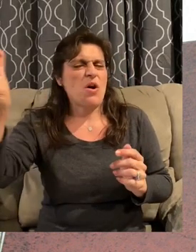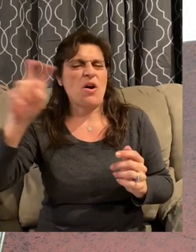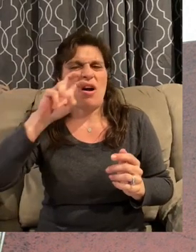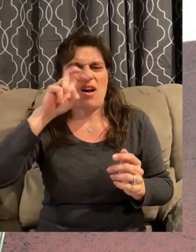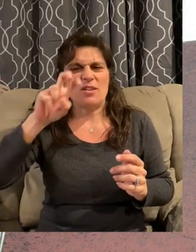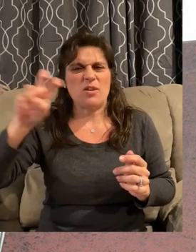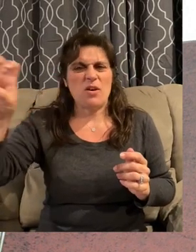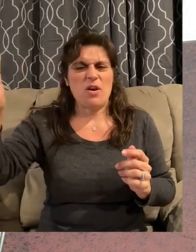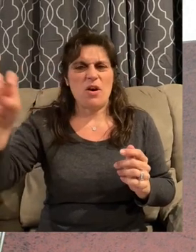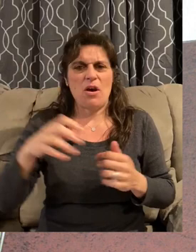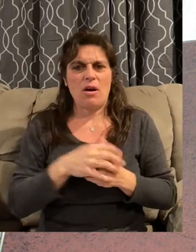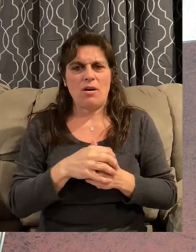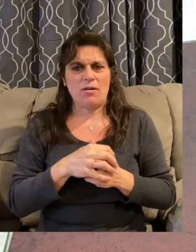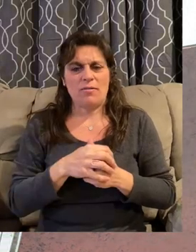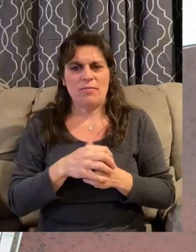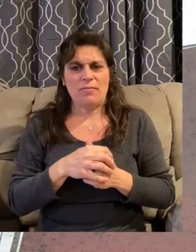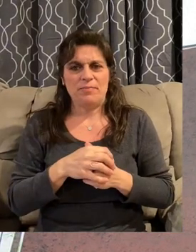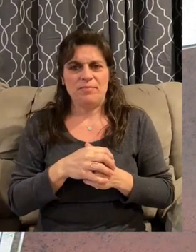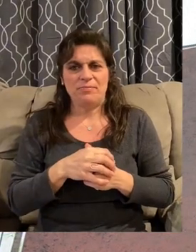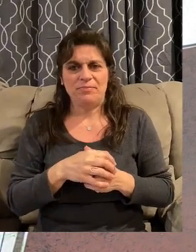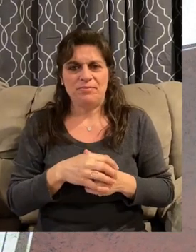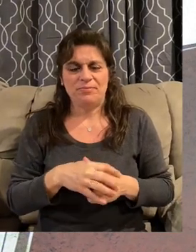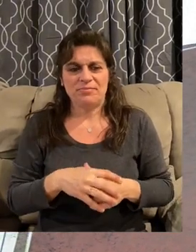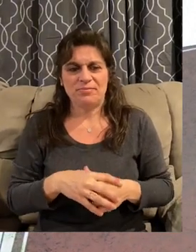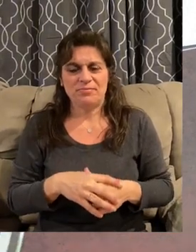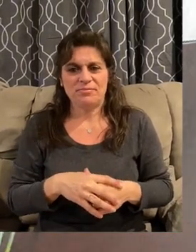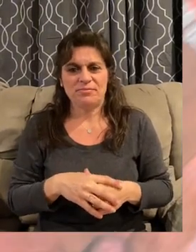Snore, replied Bear.